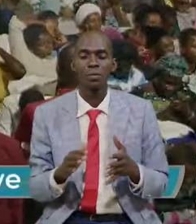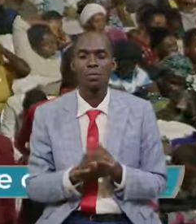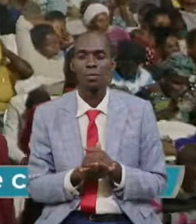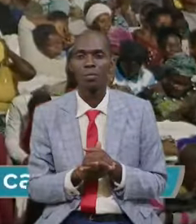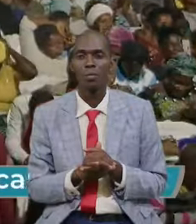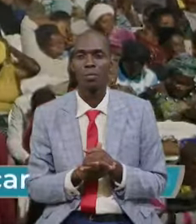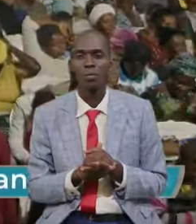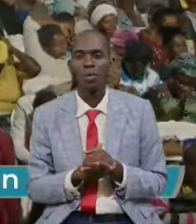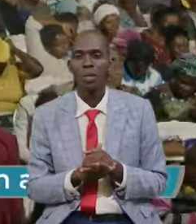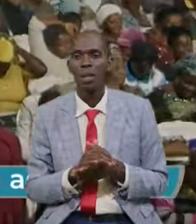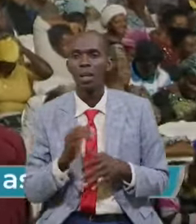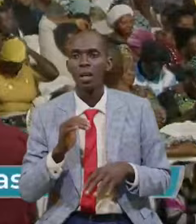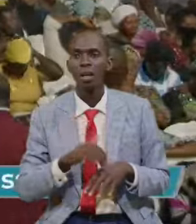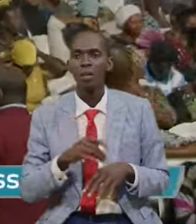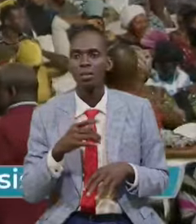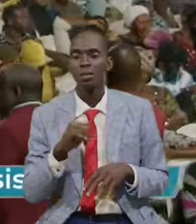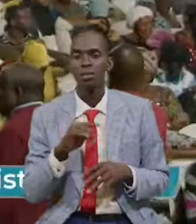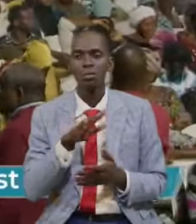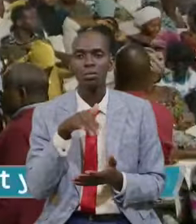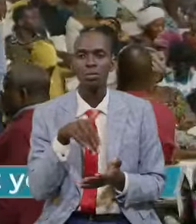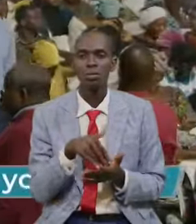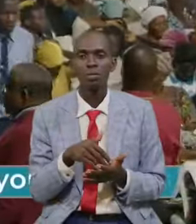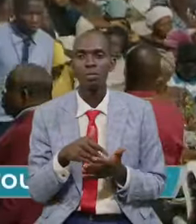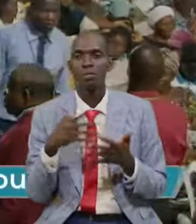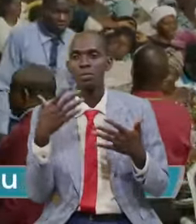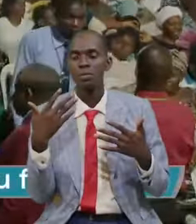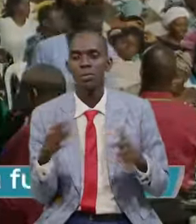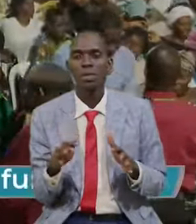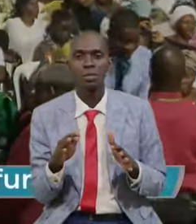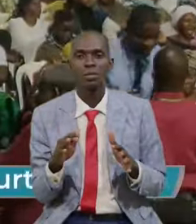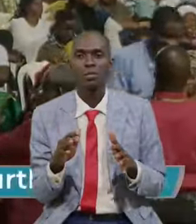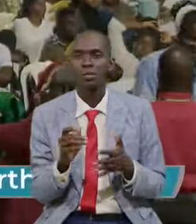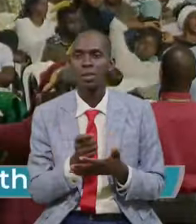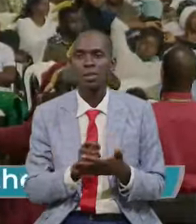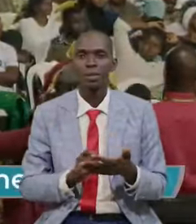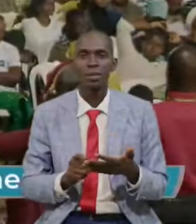middle here, are you true? If you are true, wave the flag to me.